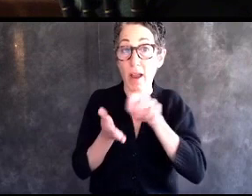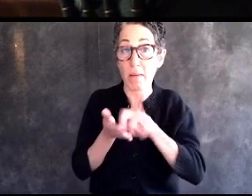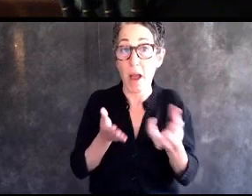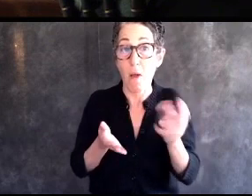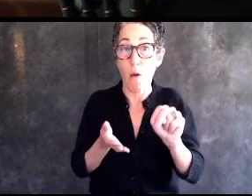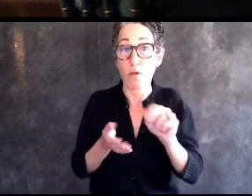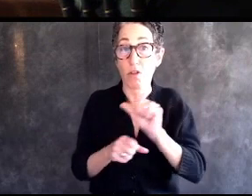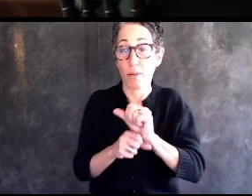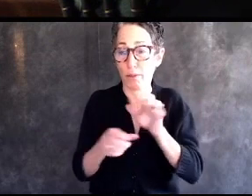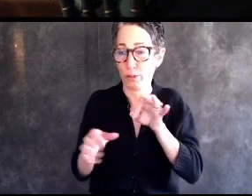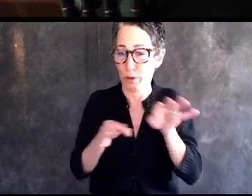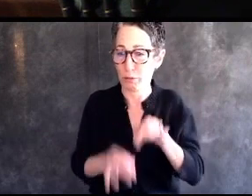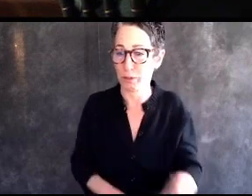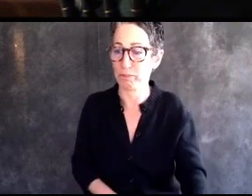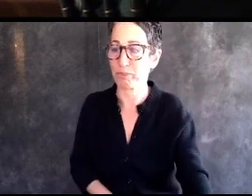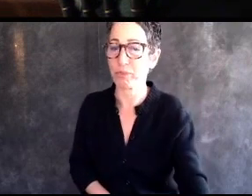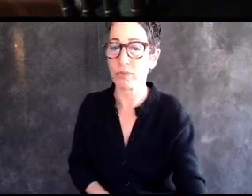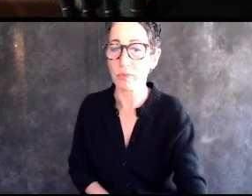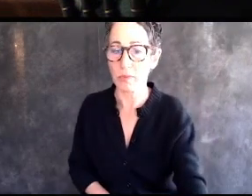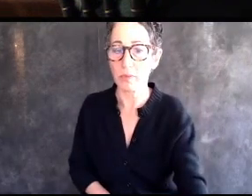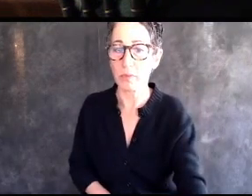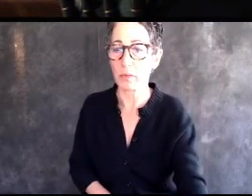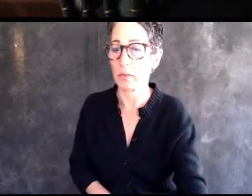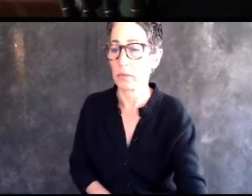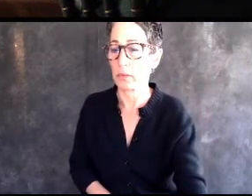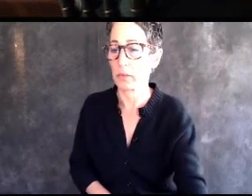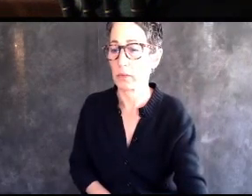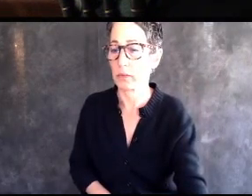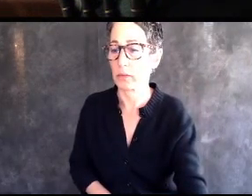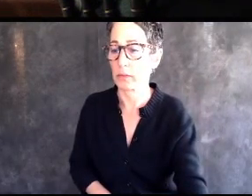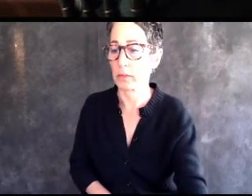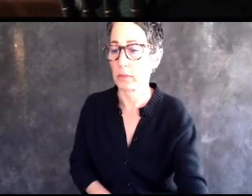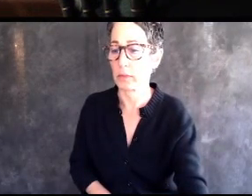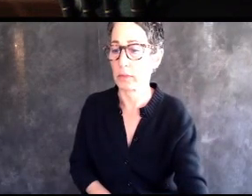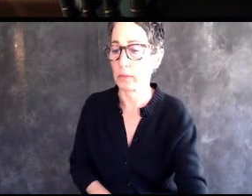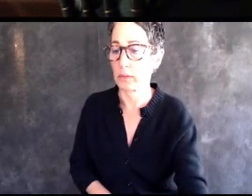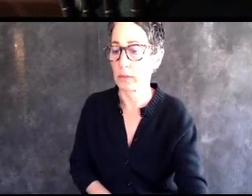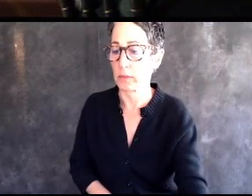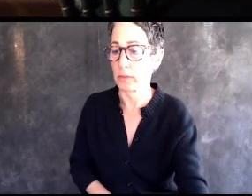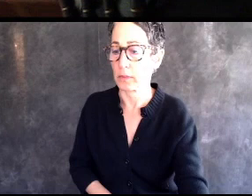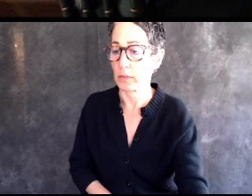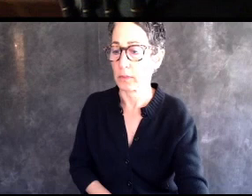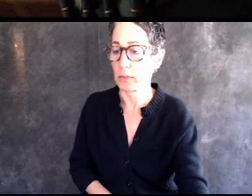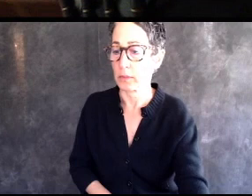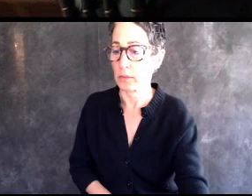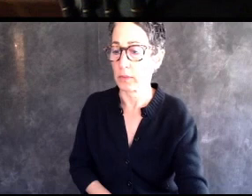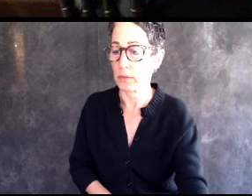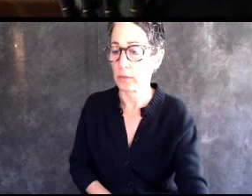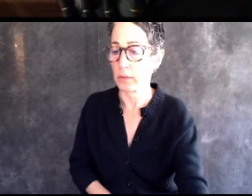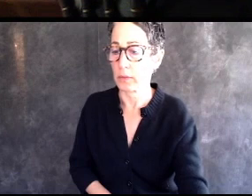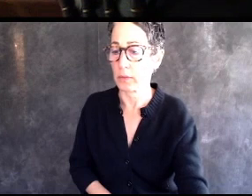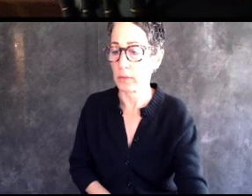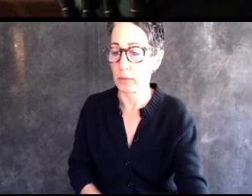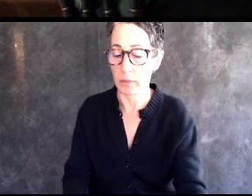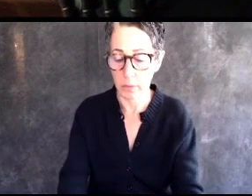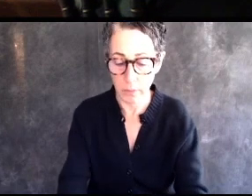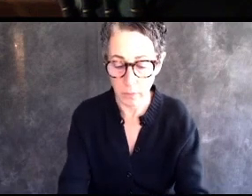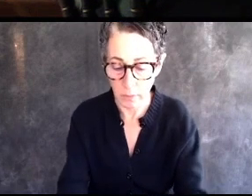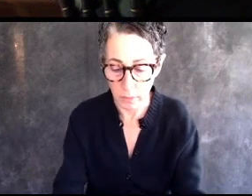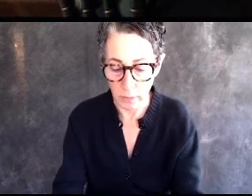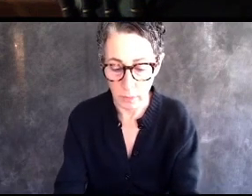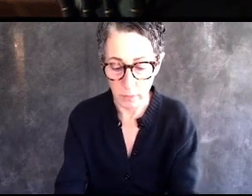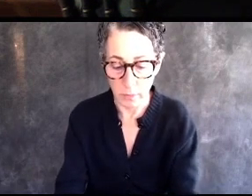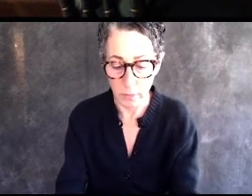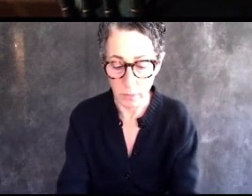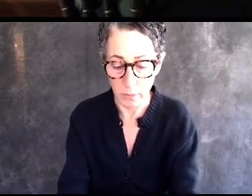this. When we see Internet of Things, let's make it an Internet of Beings. When we